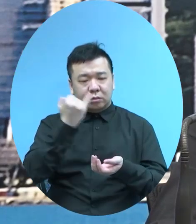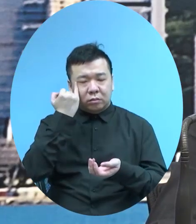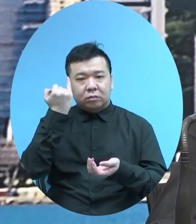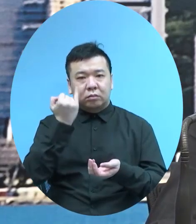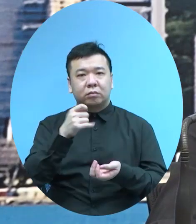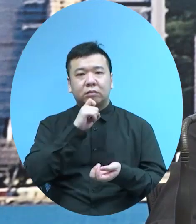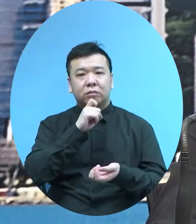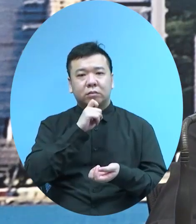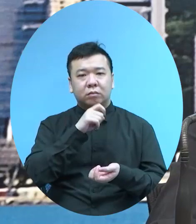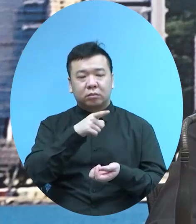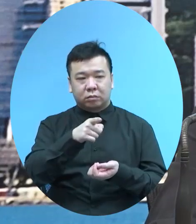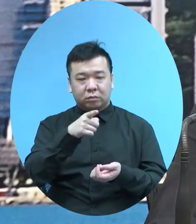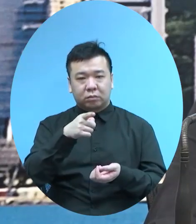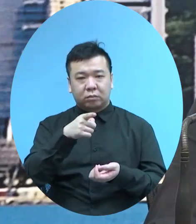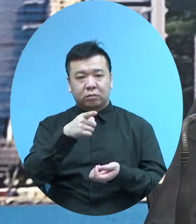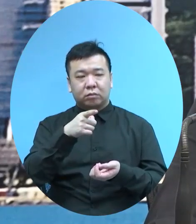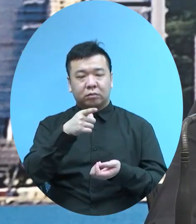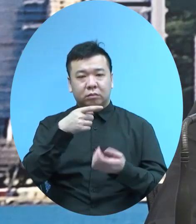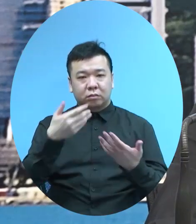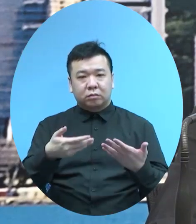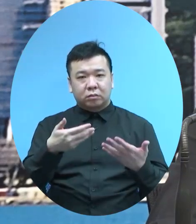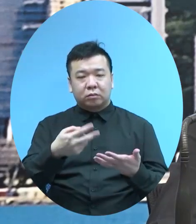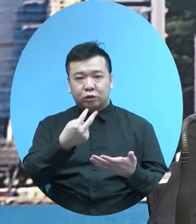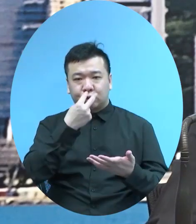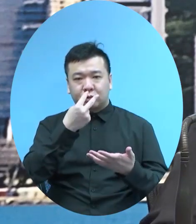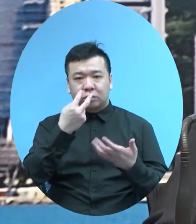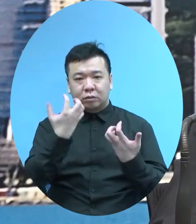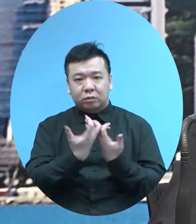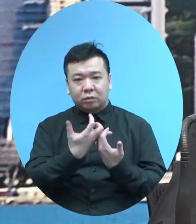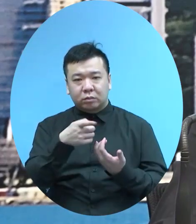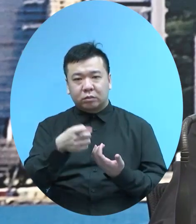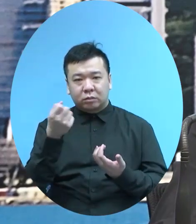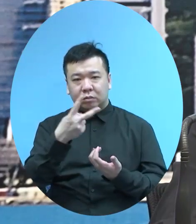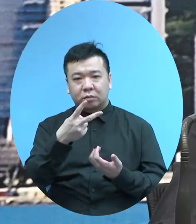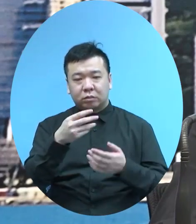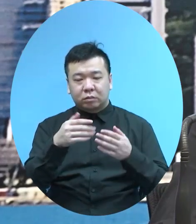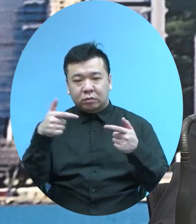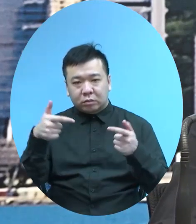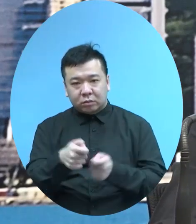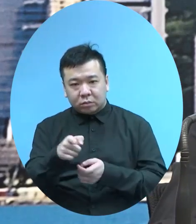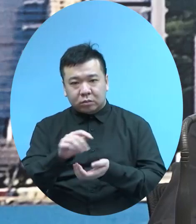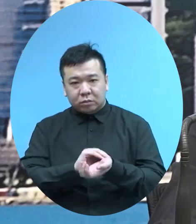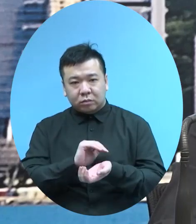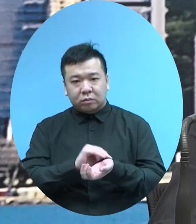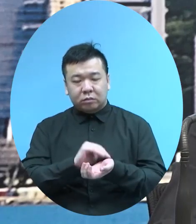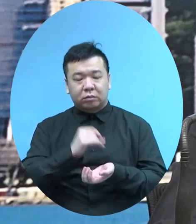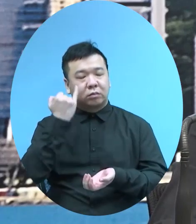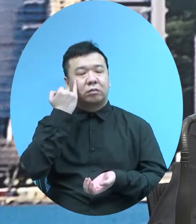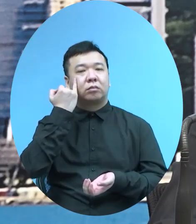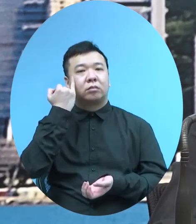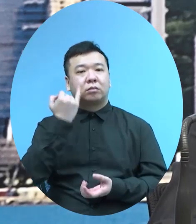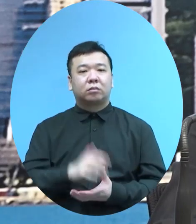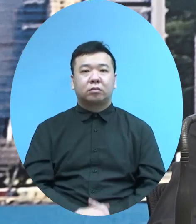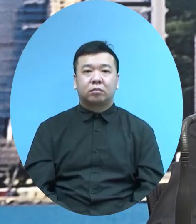can be die out. But we're trying every effort to try to contain and delay the spread of infection